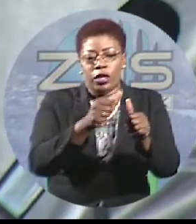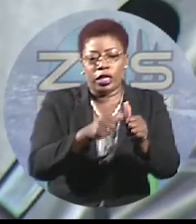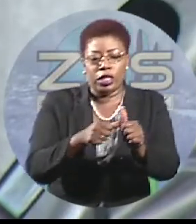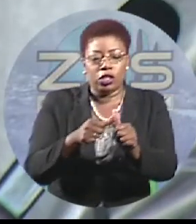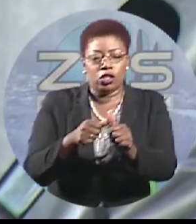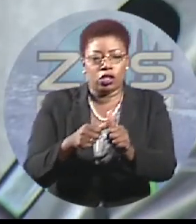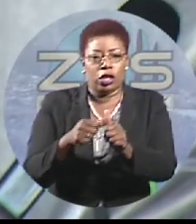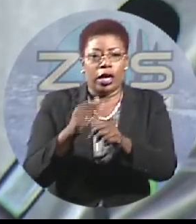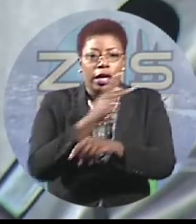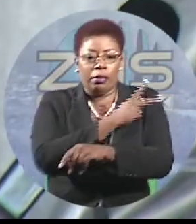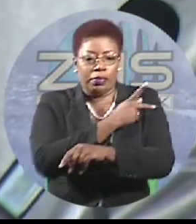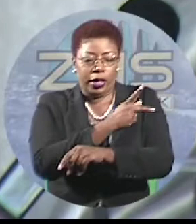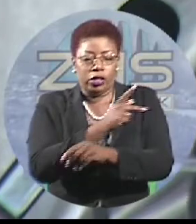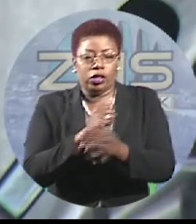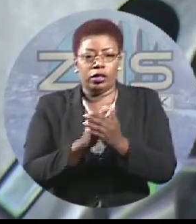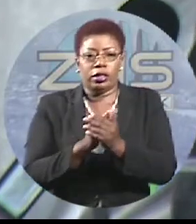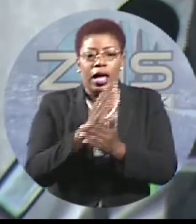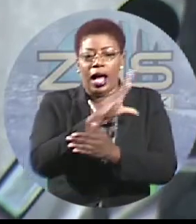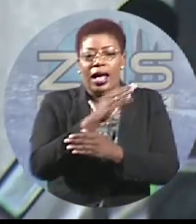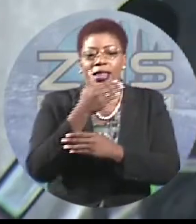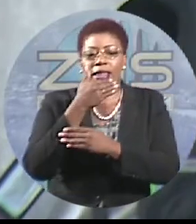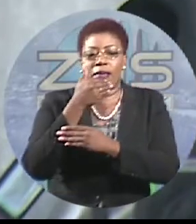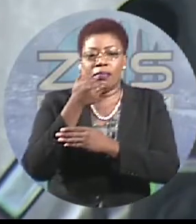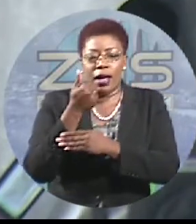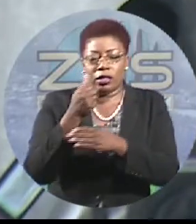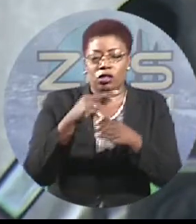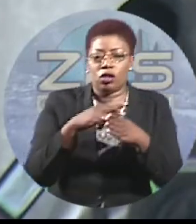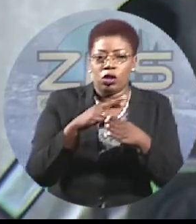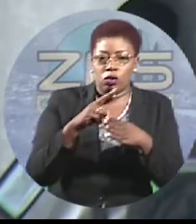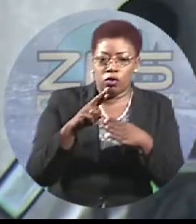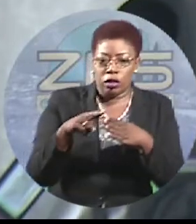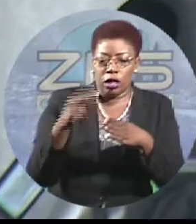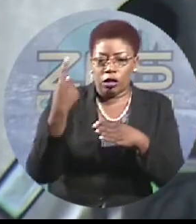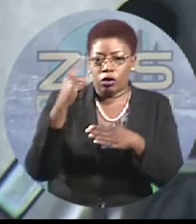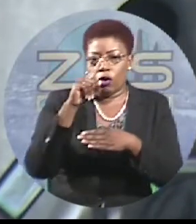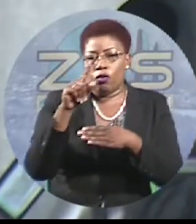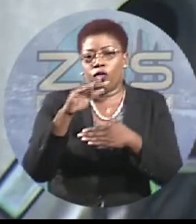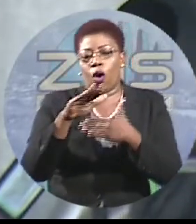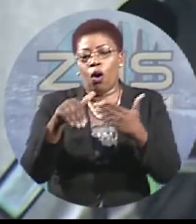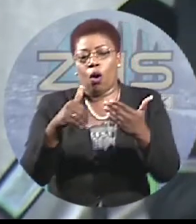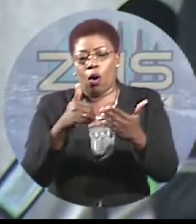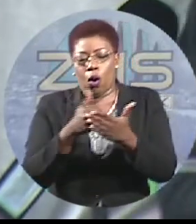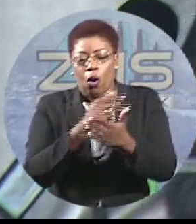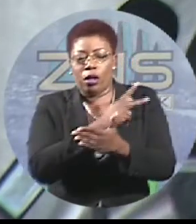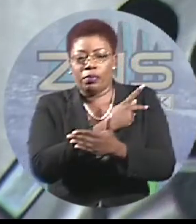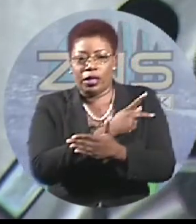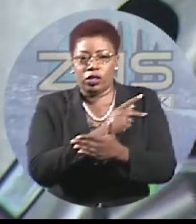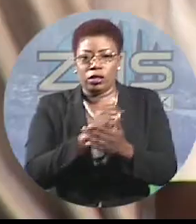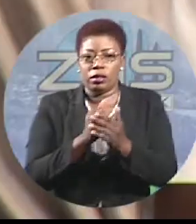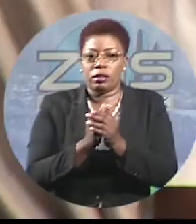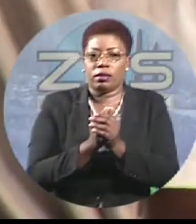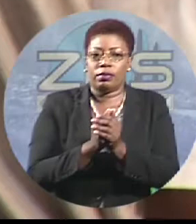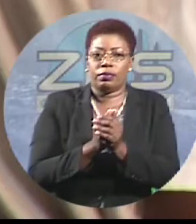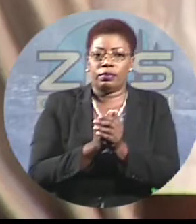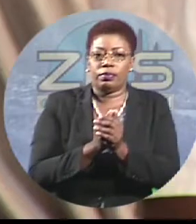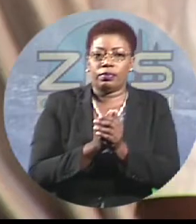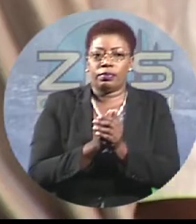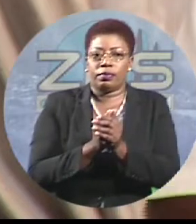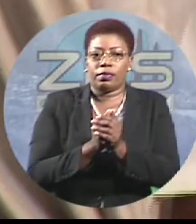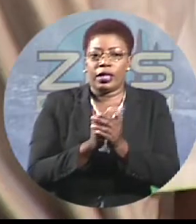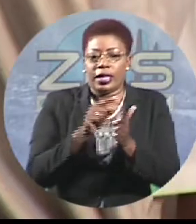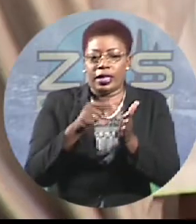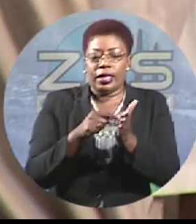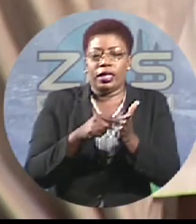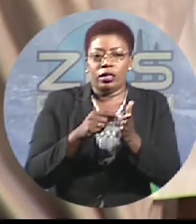patient, and the best outcome for all patients. During this course, we